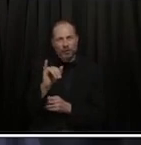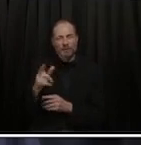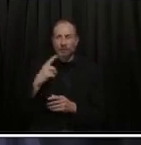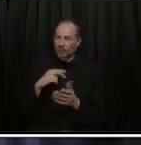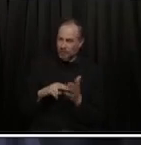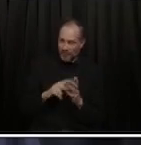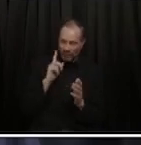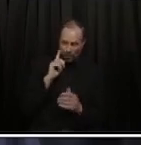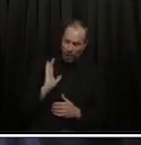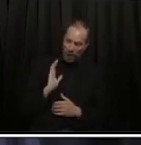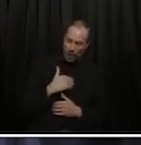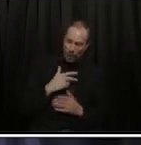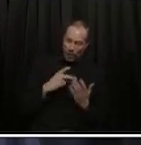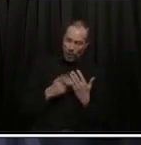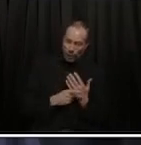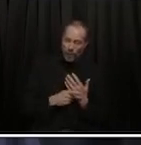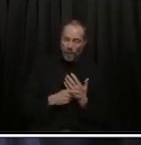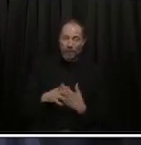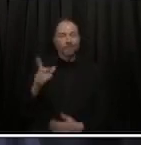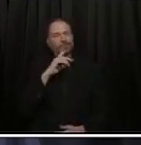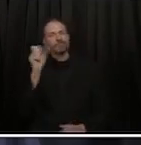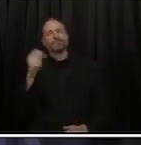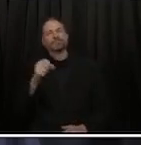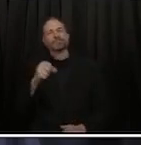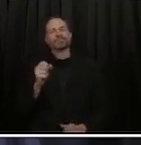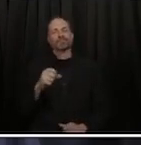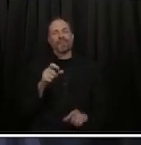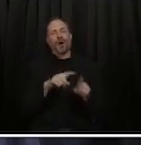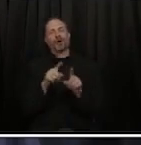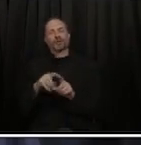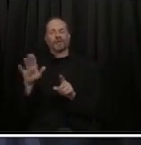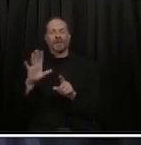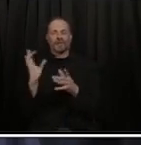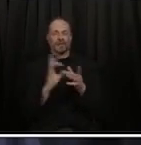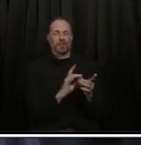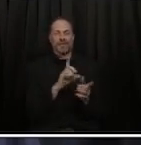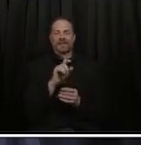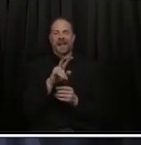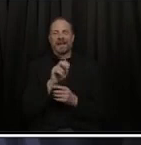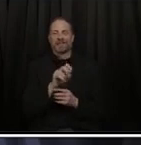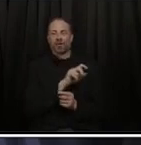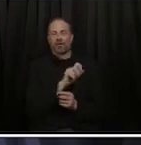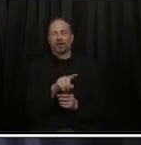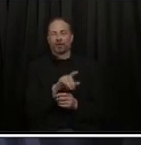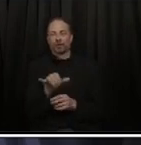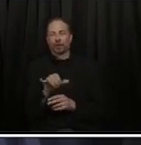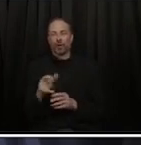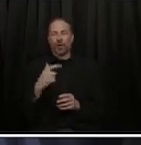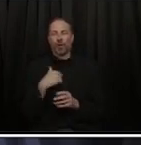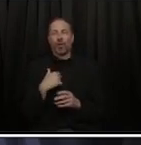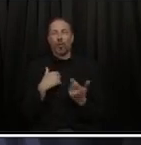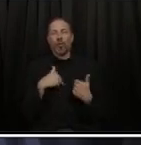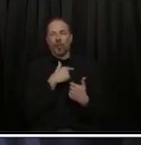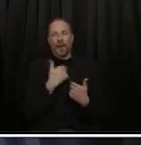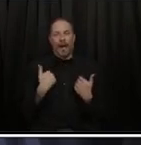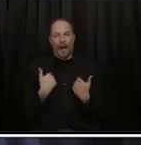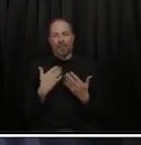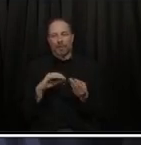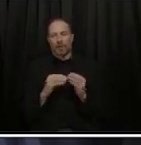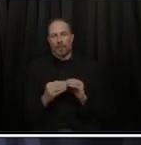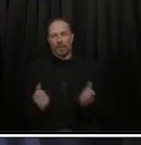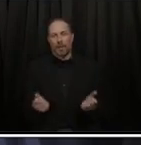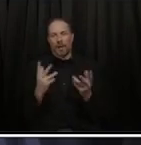still be getting it for free? Yeah, and also this kind of goes to Dave's question and yours. What we're happy to get both of you is we have the numbers